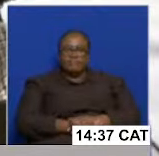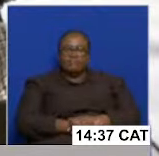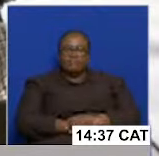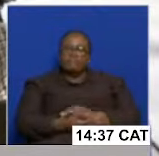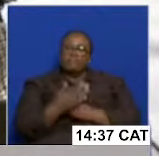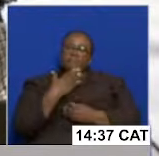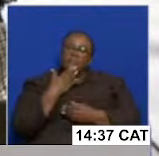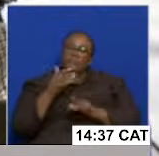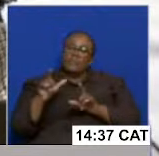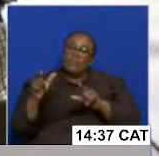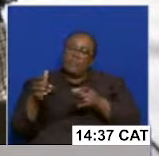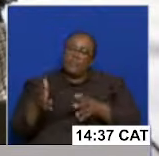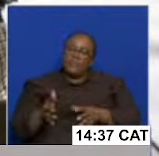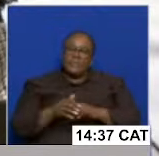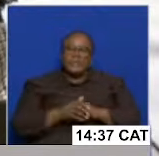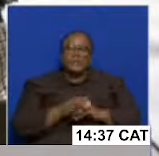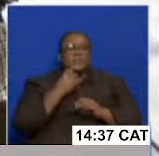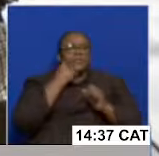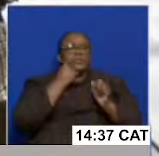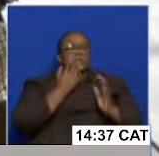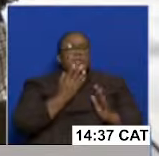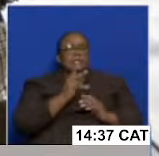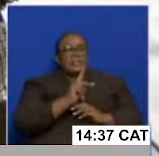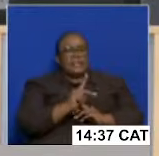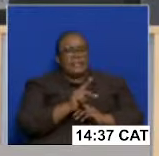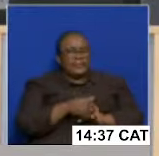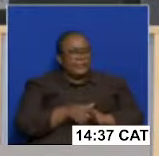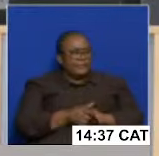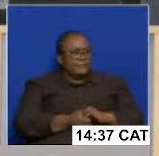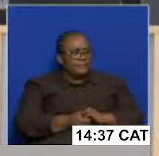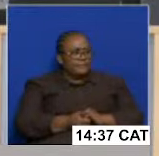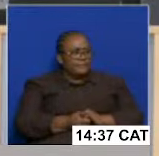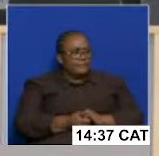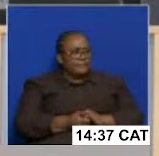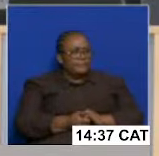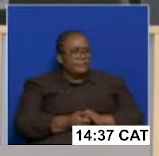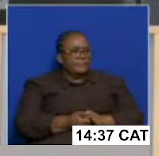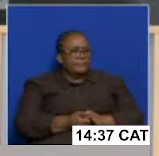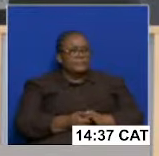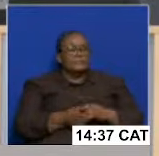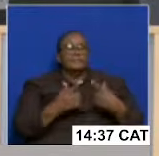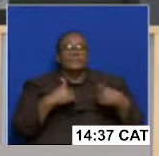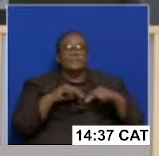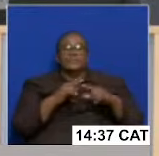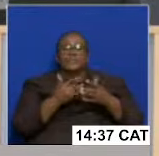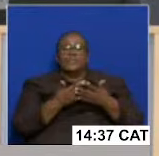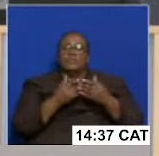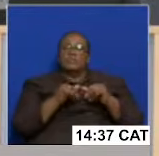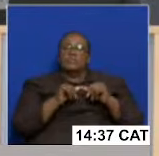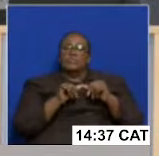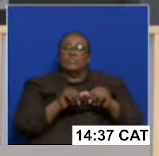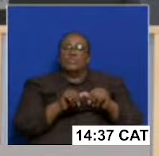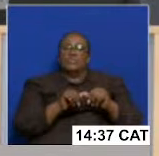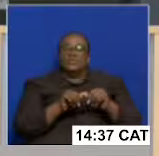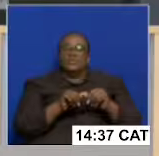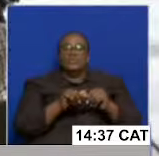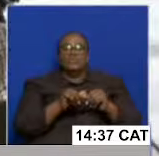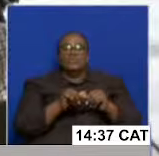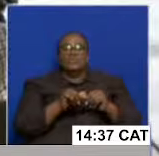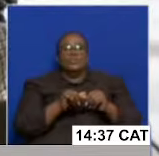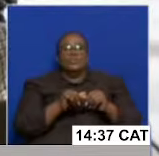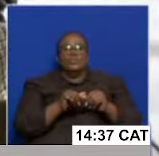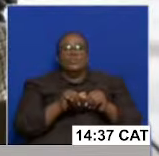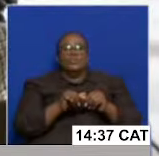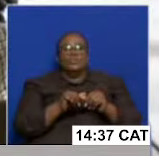Witness K, if we then move on to the message immediately thereafter, I'll read it for